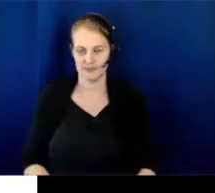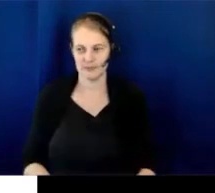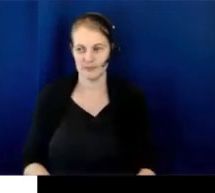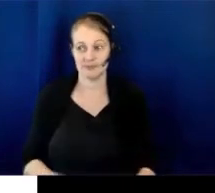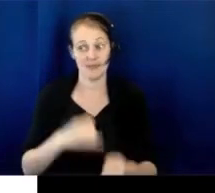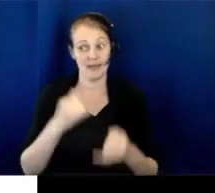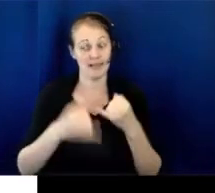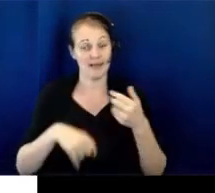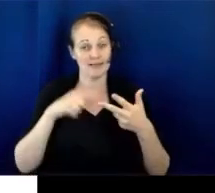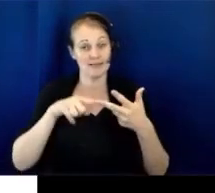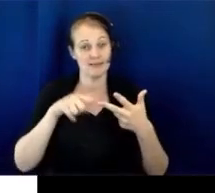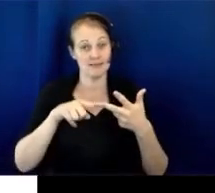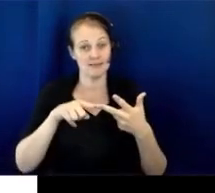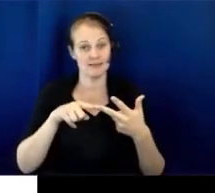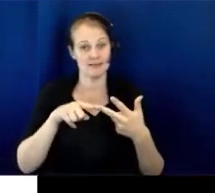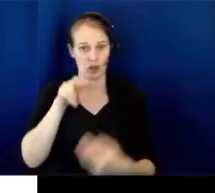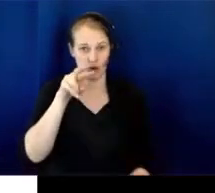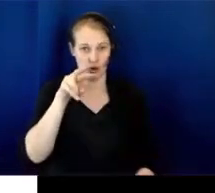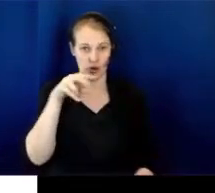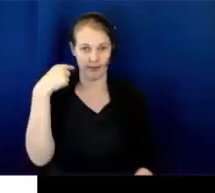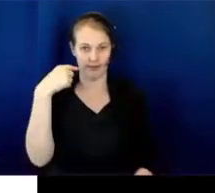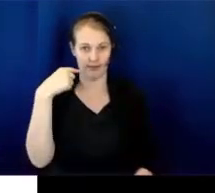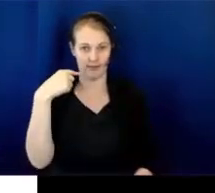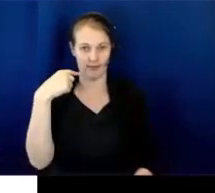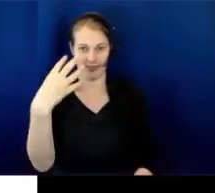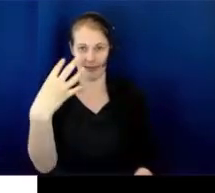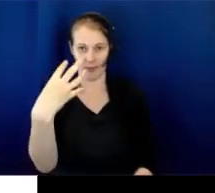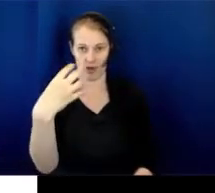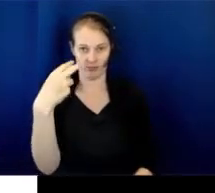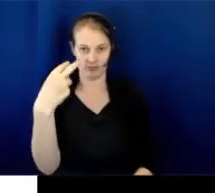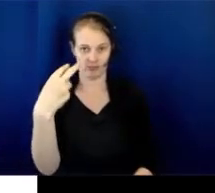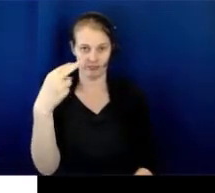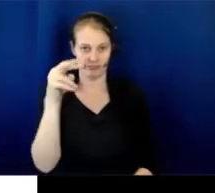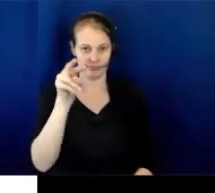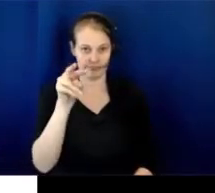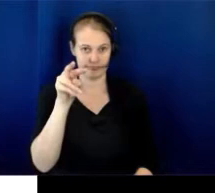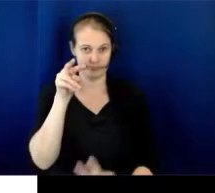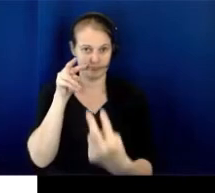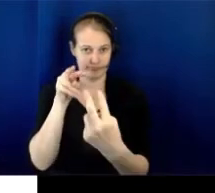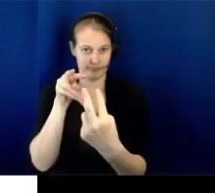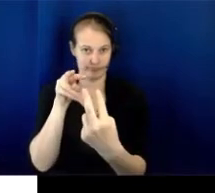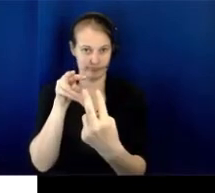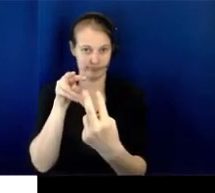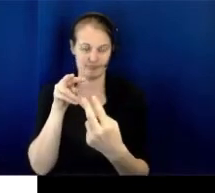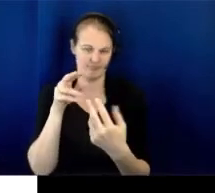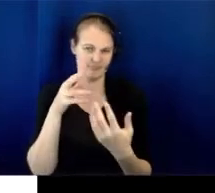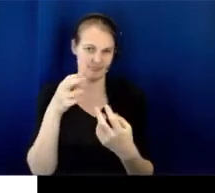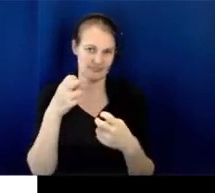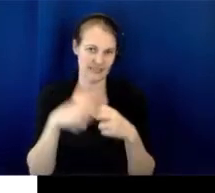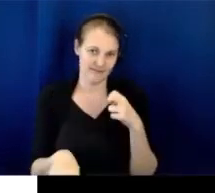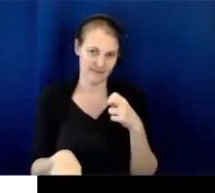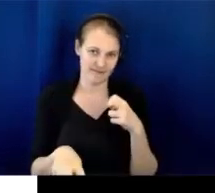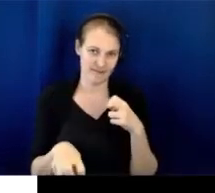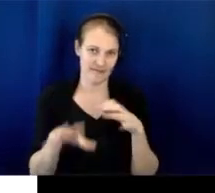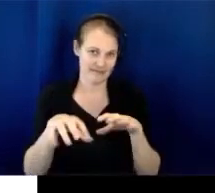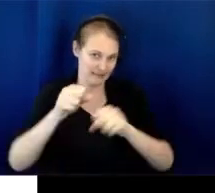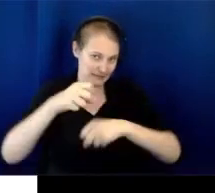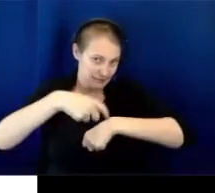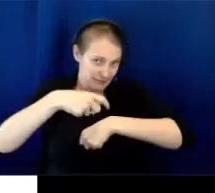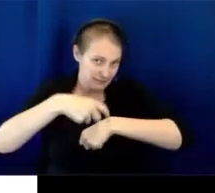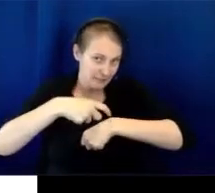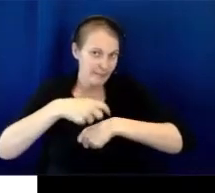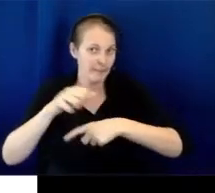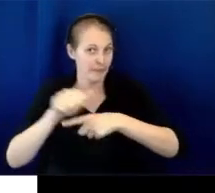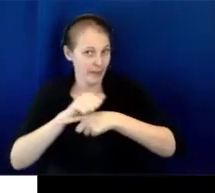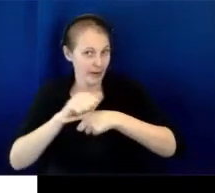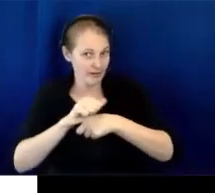to look into the camera. And this is really tough, and it actually takes some time to kind of,